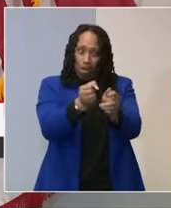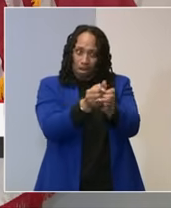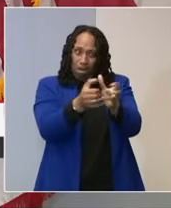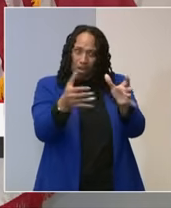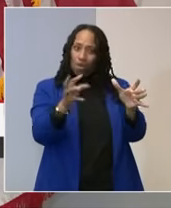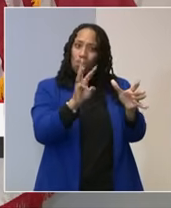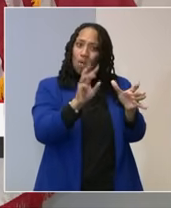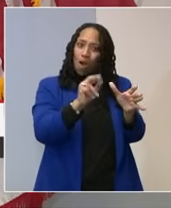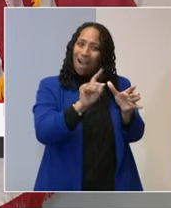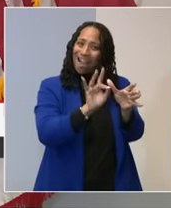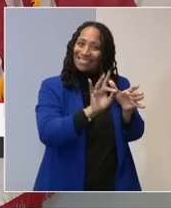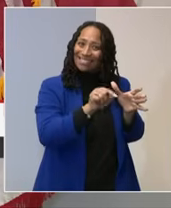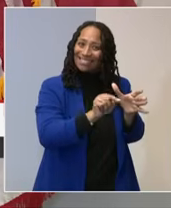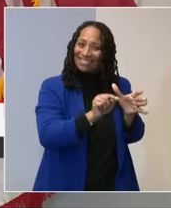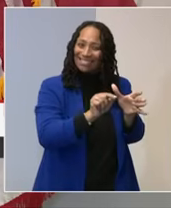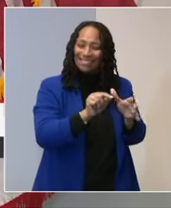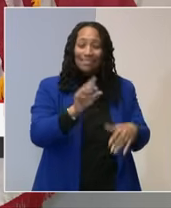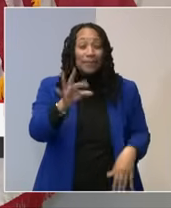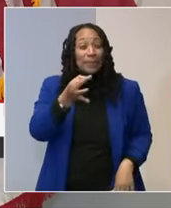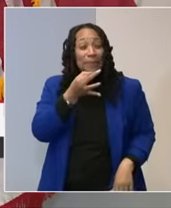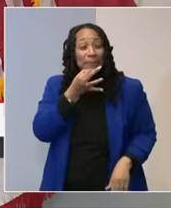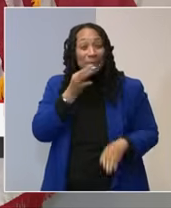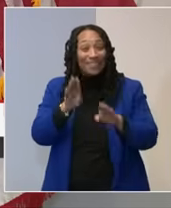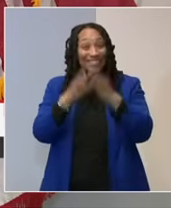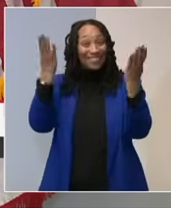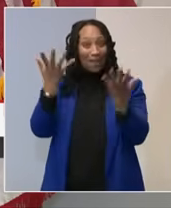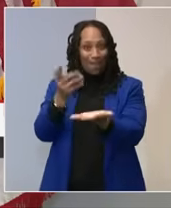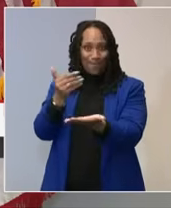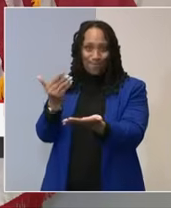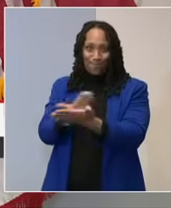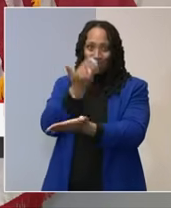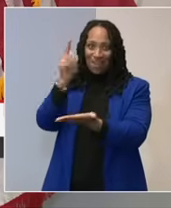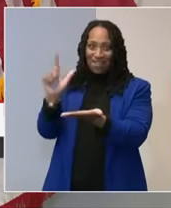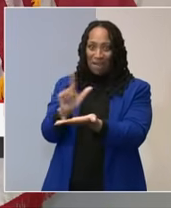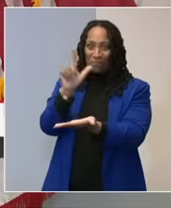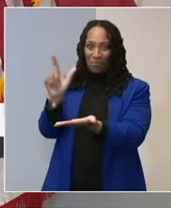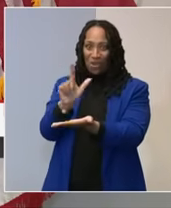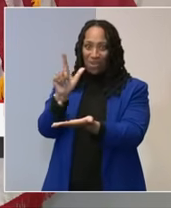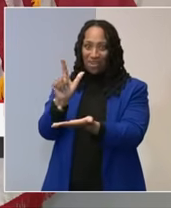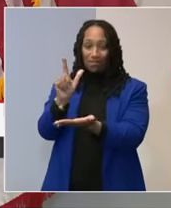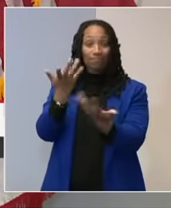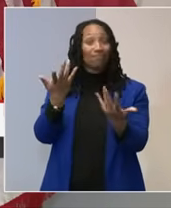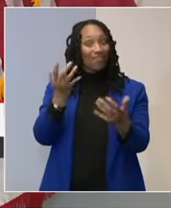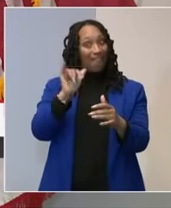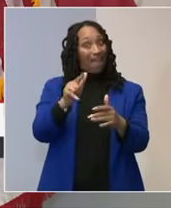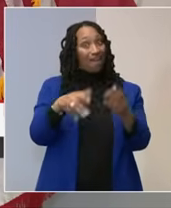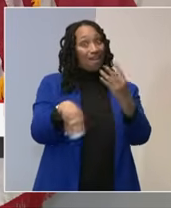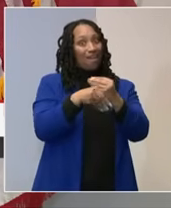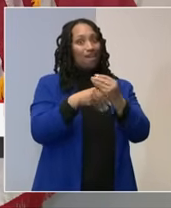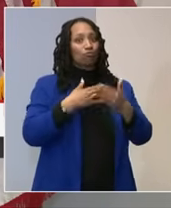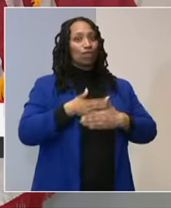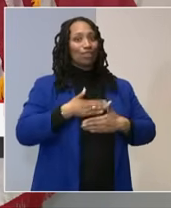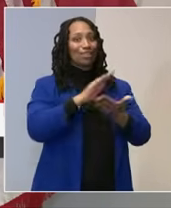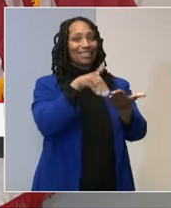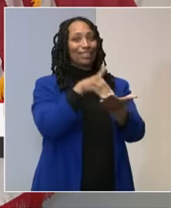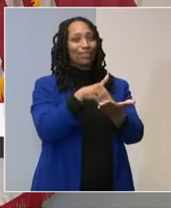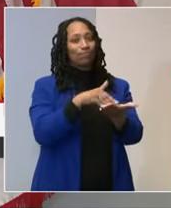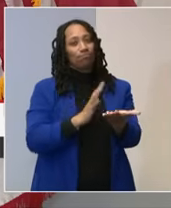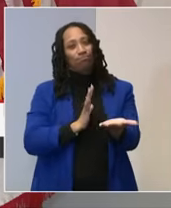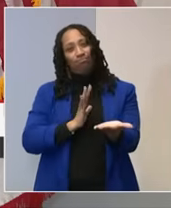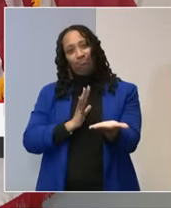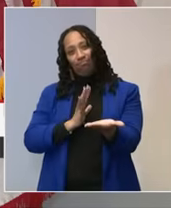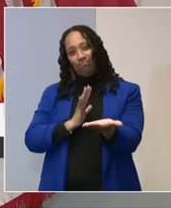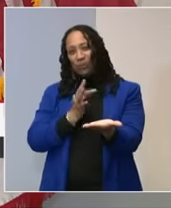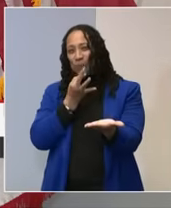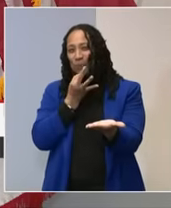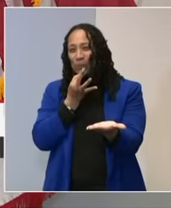new libraries, investments in recreation centers as well. We've also driven down unemployment. And so when people say, like,